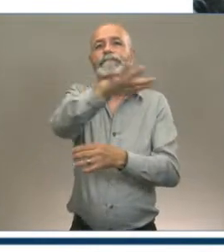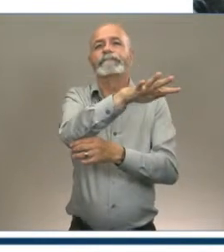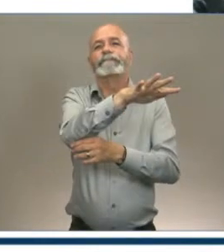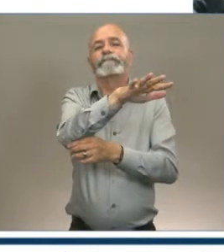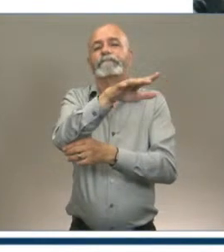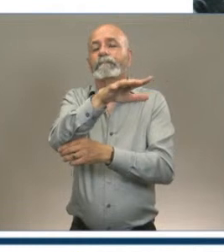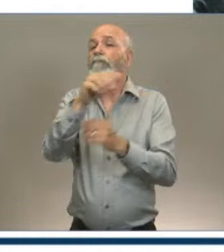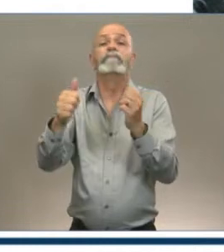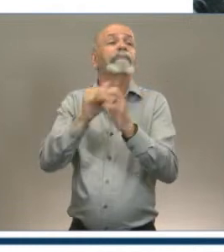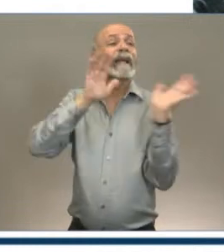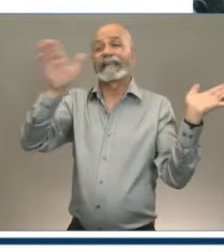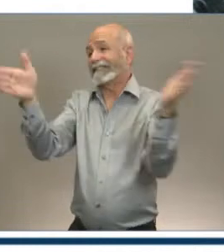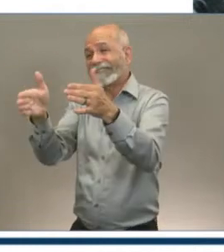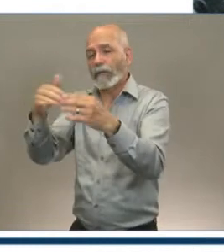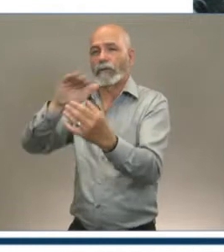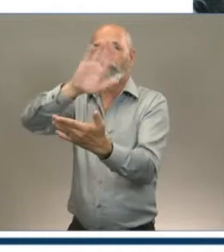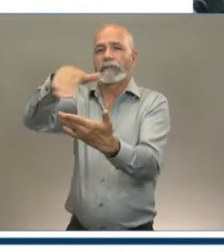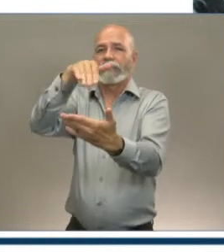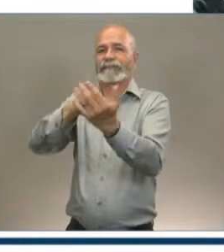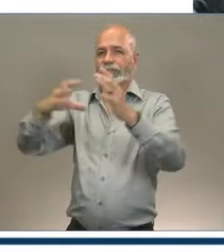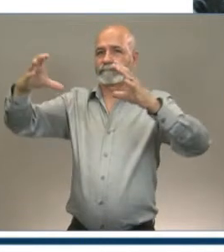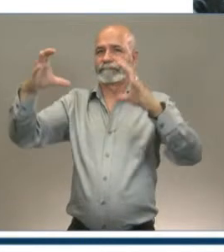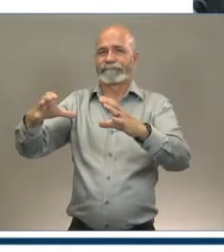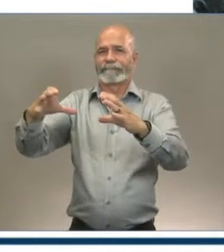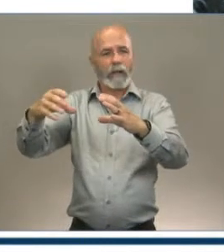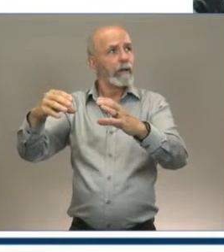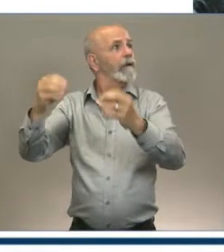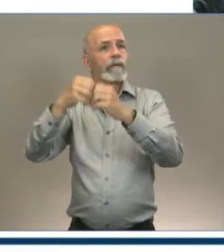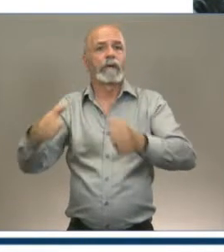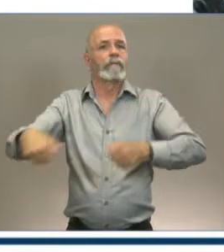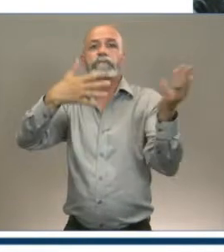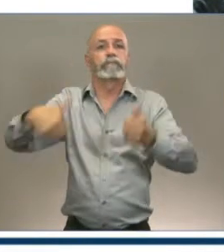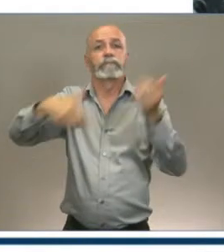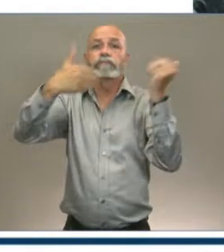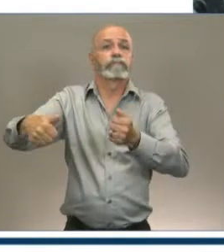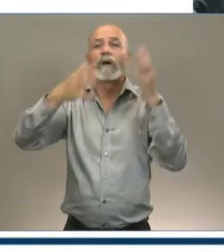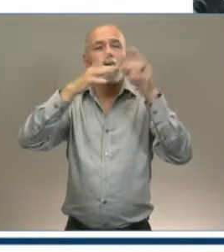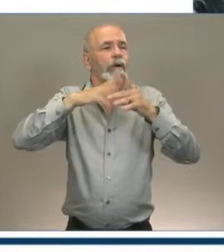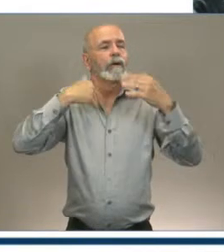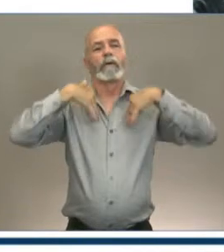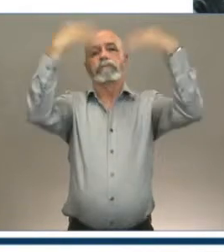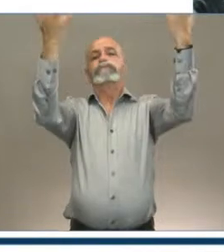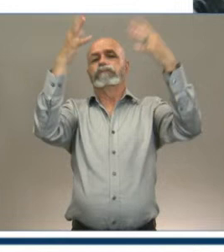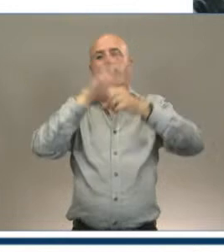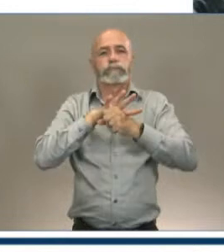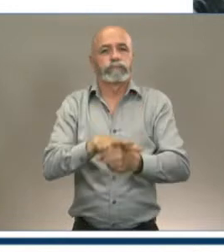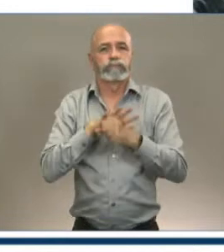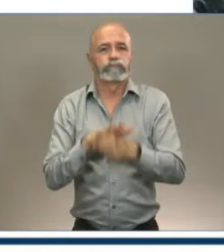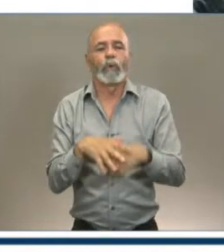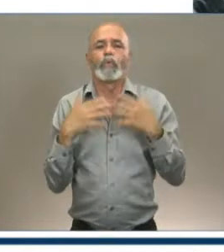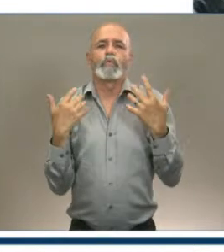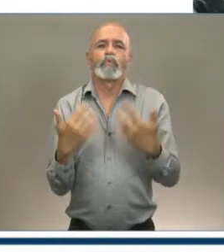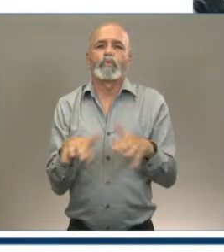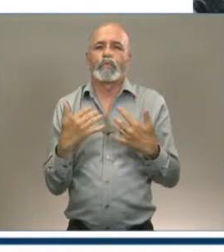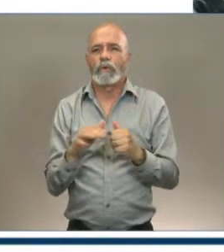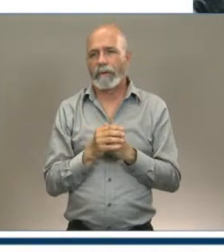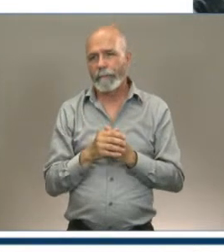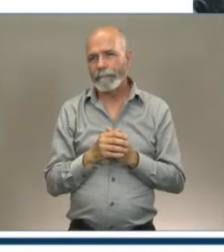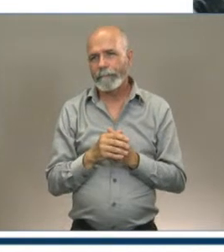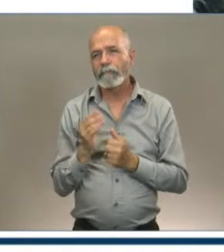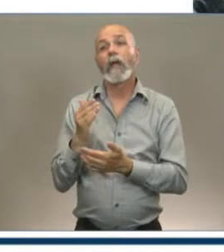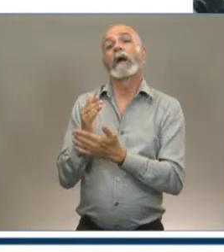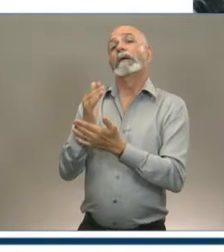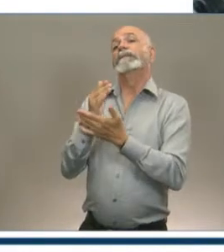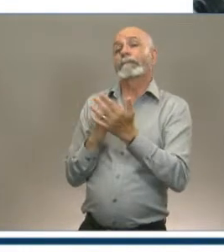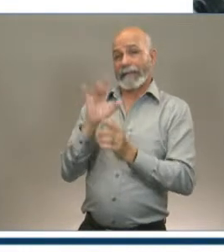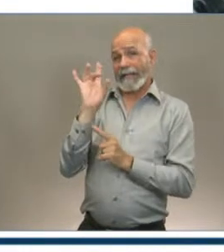quite a bit of pressure on the hospital in the central zone. To help manage that pressure, we've transferred a total of 8 patients